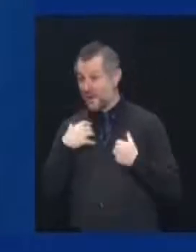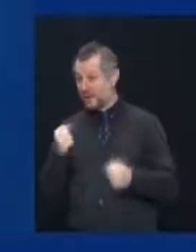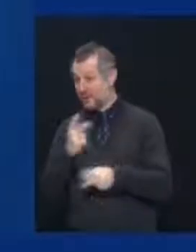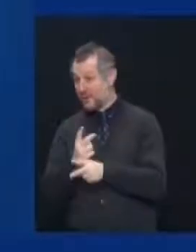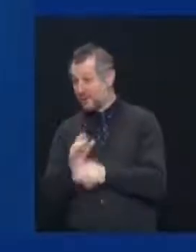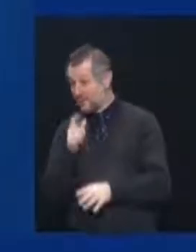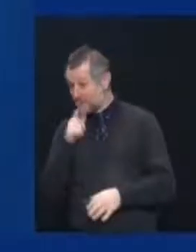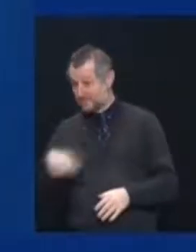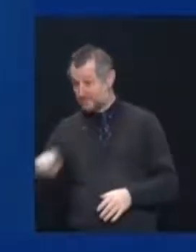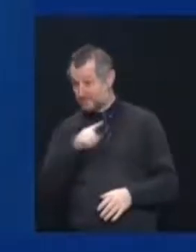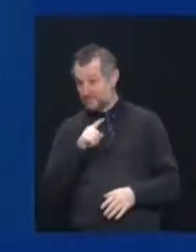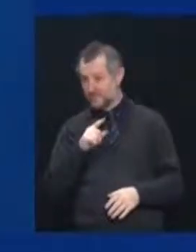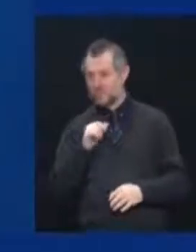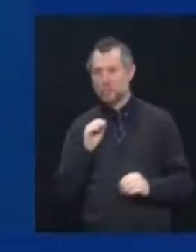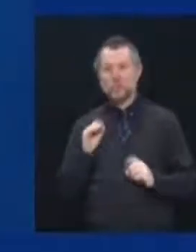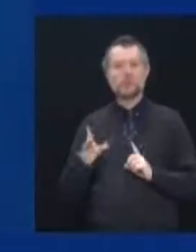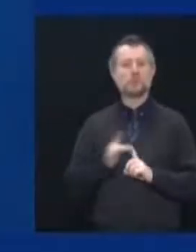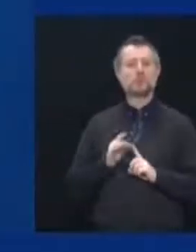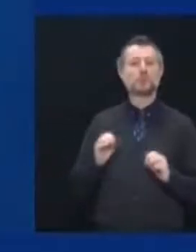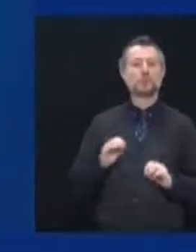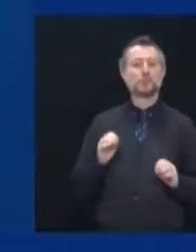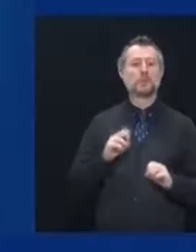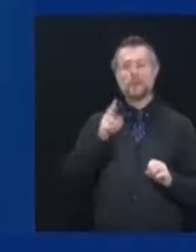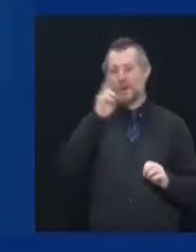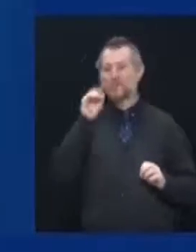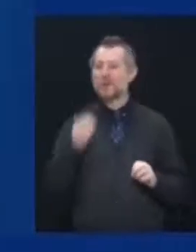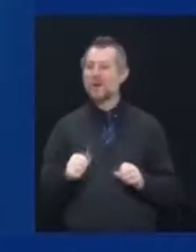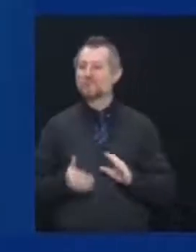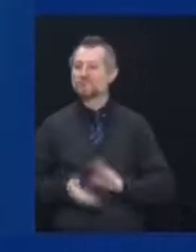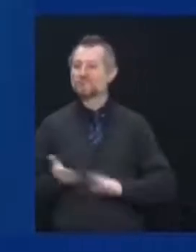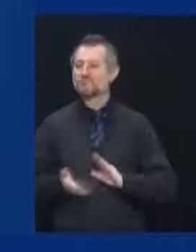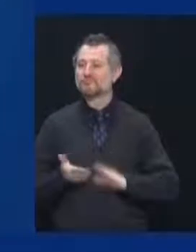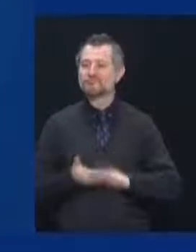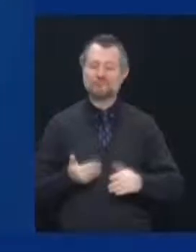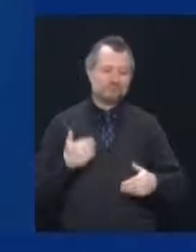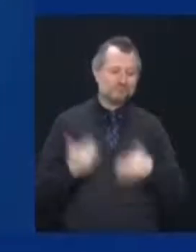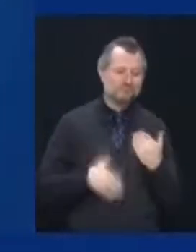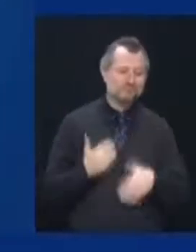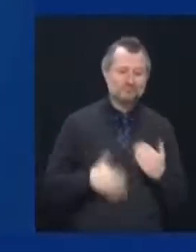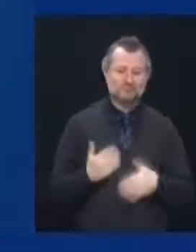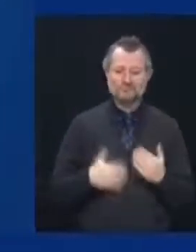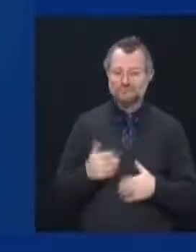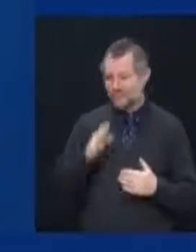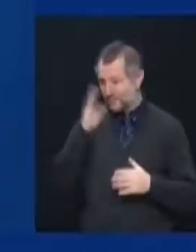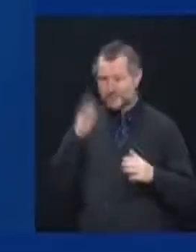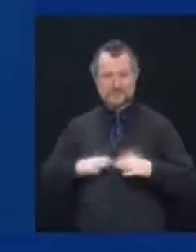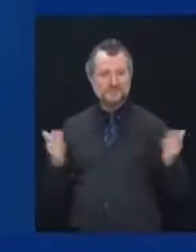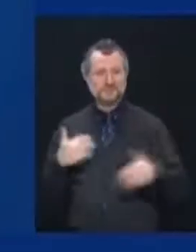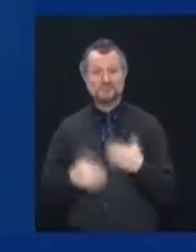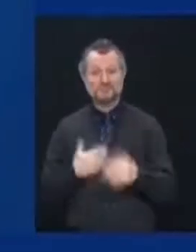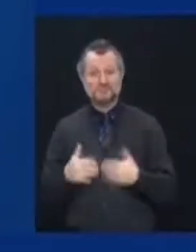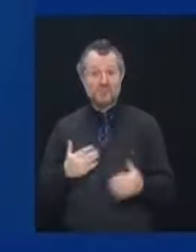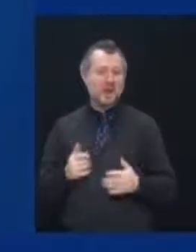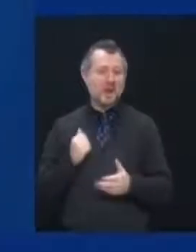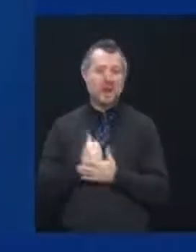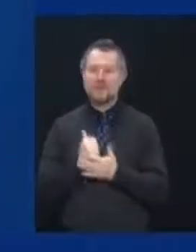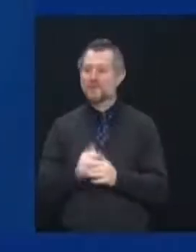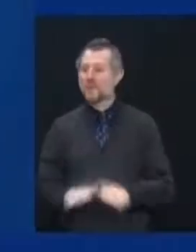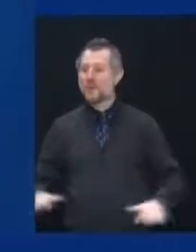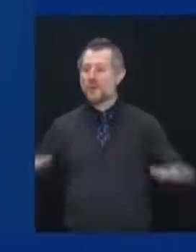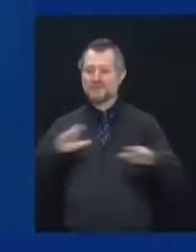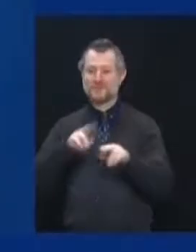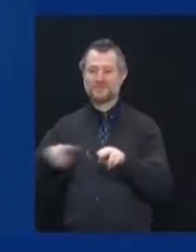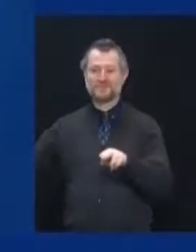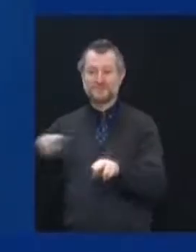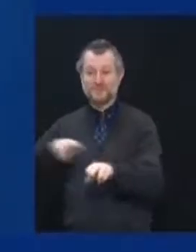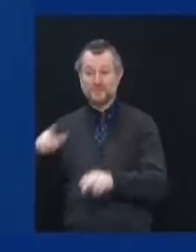get sick, the hospitals stay open. If the hospitals stay open, it helps everyone. If the hospitals close,